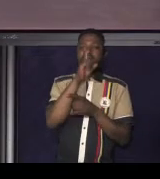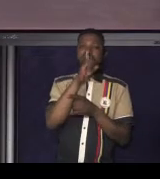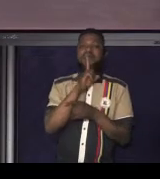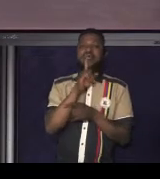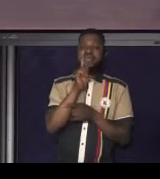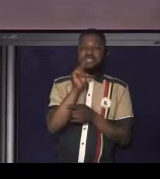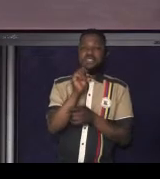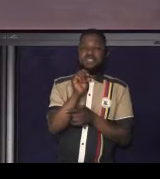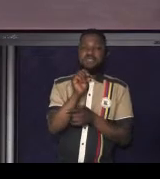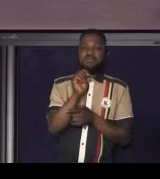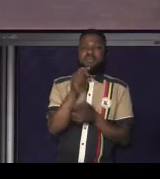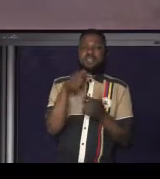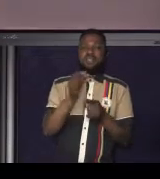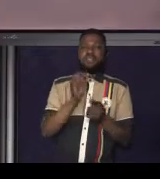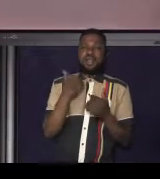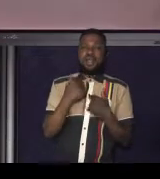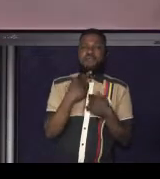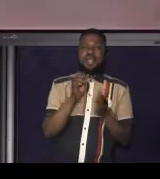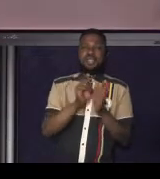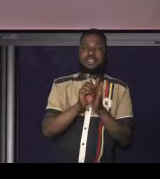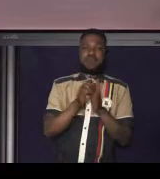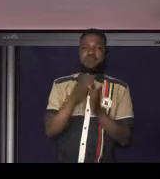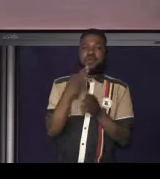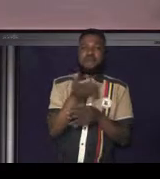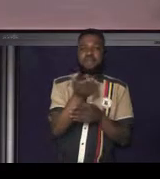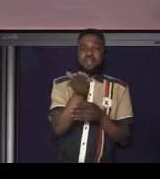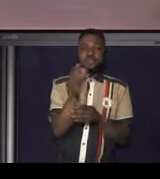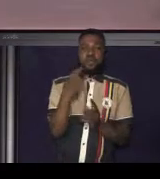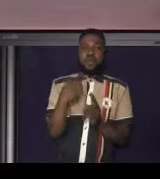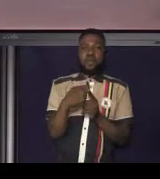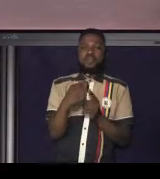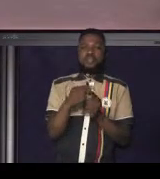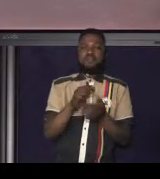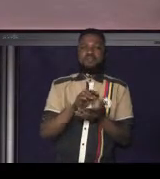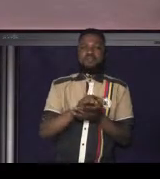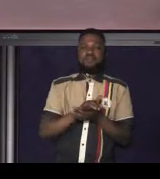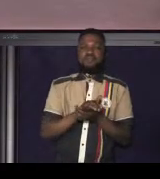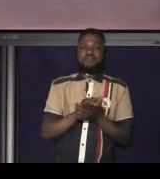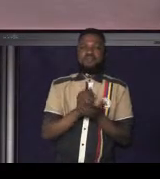say silent T. Let's have examples of these words.